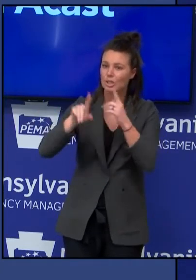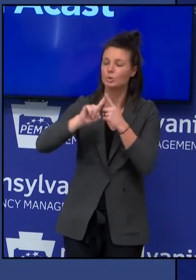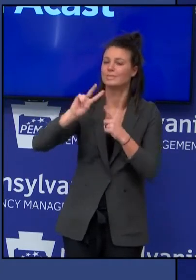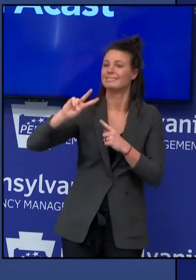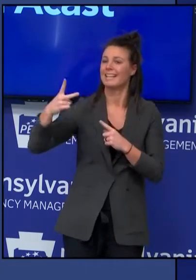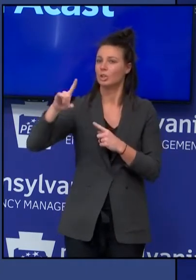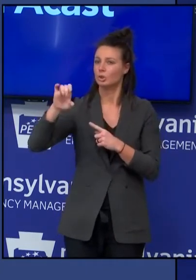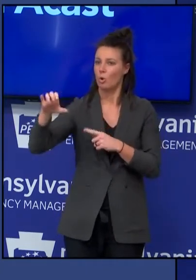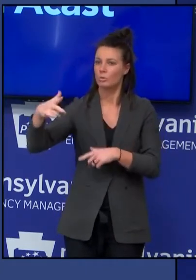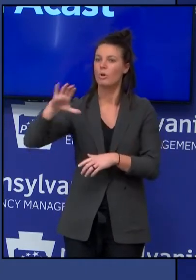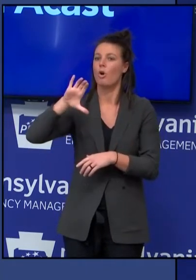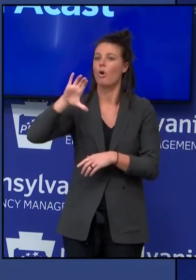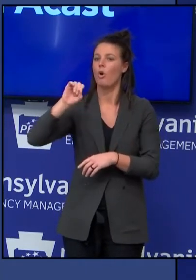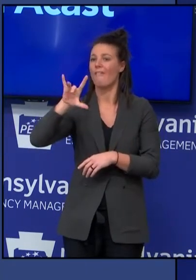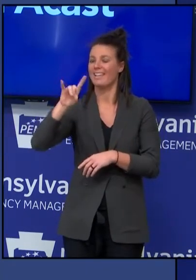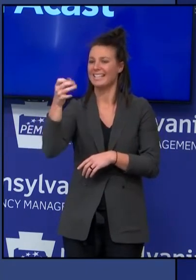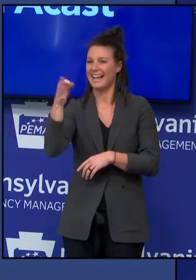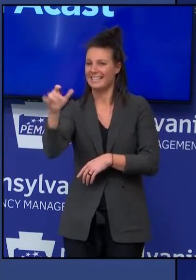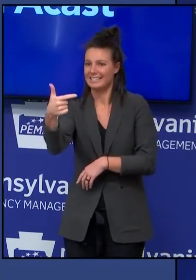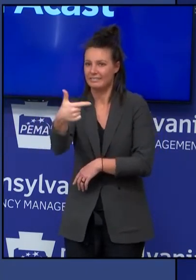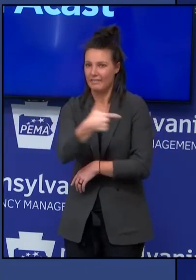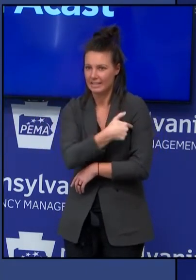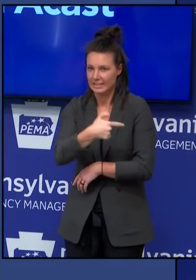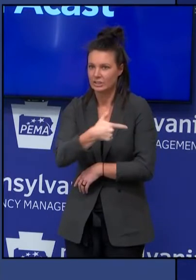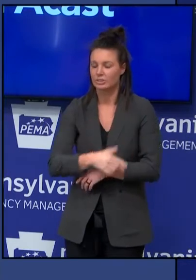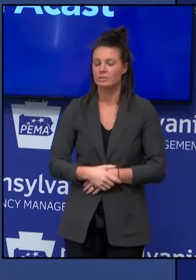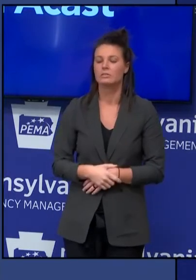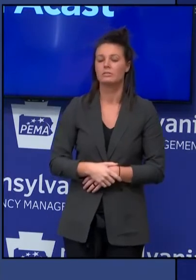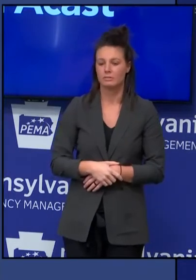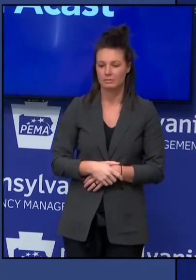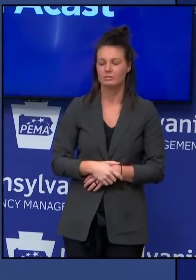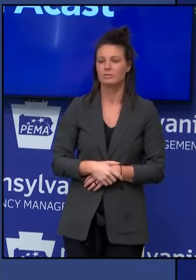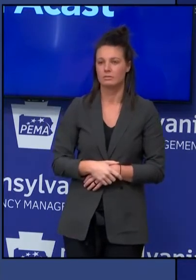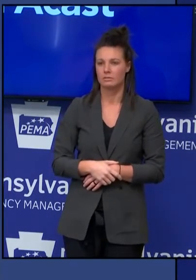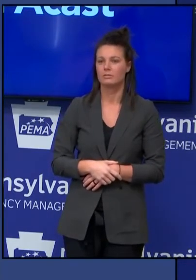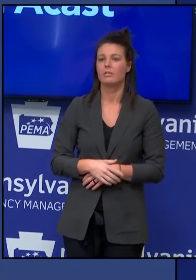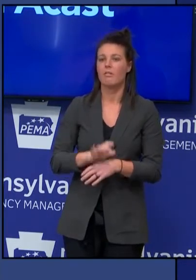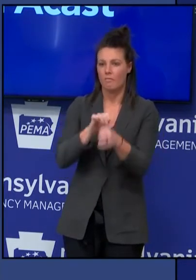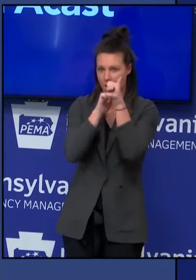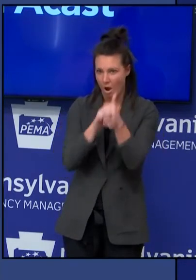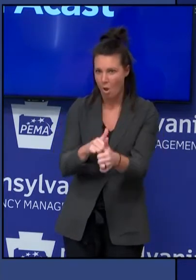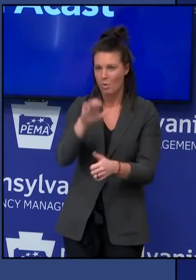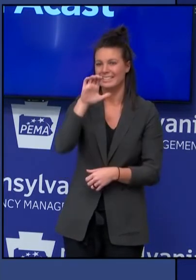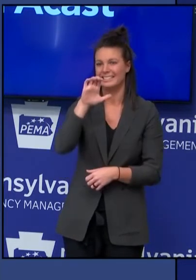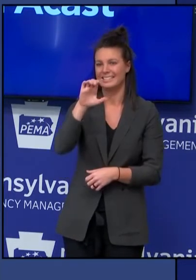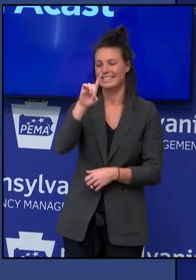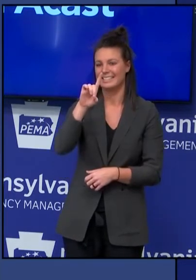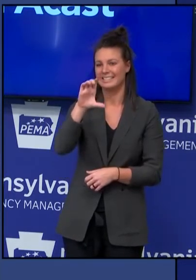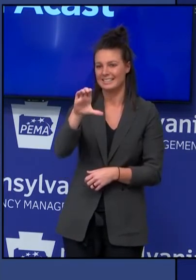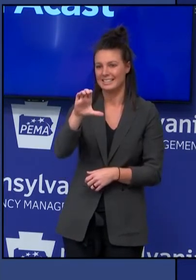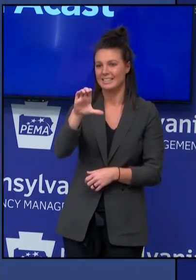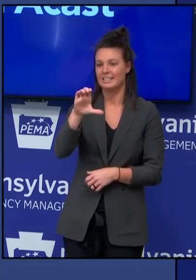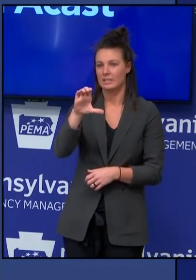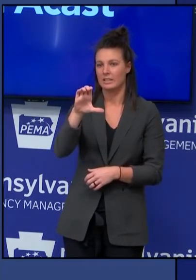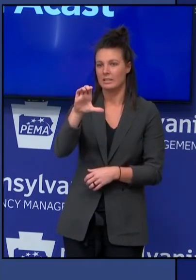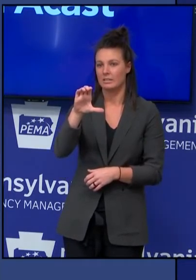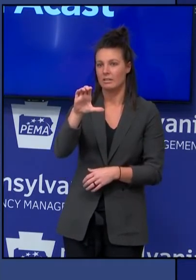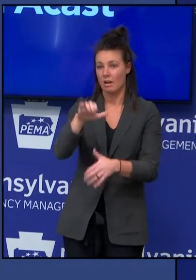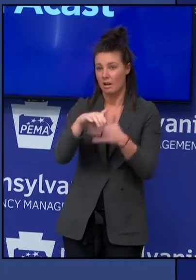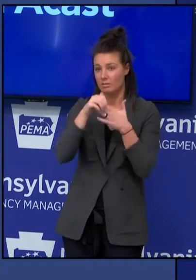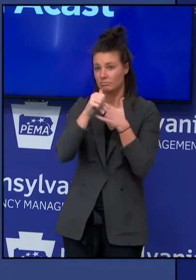second doses of COVID-19 vaccinations within the CDC recommended time frame of up to